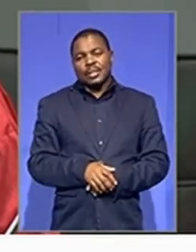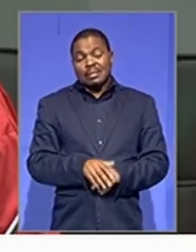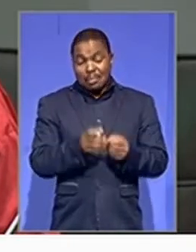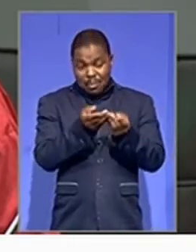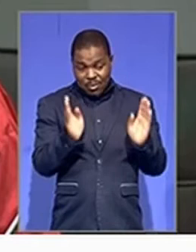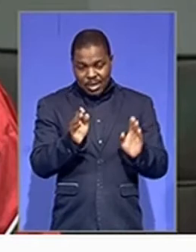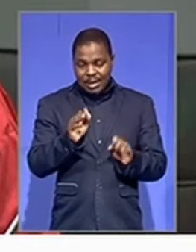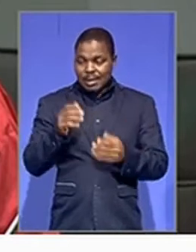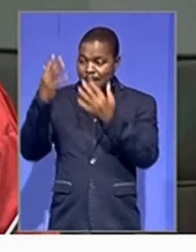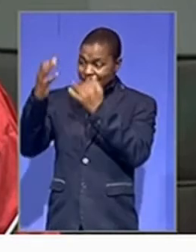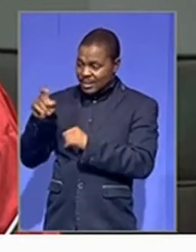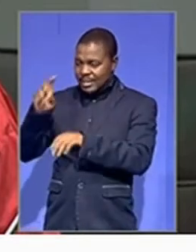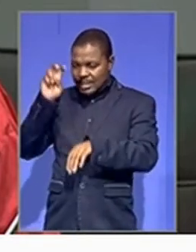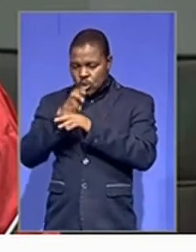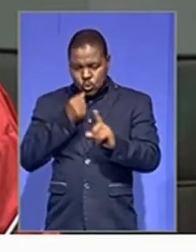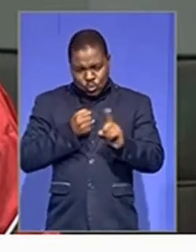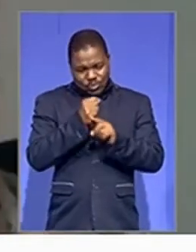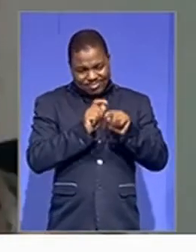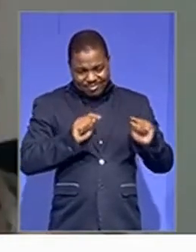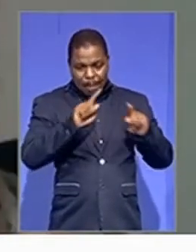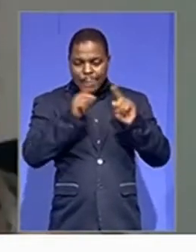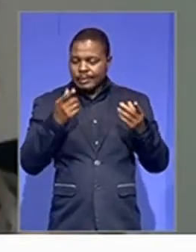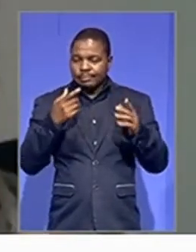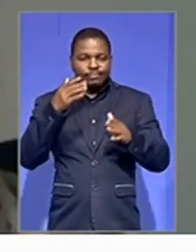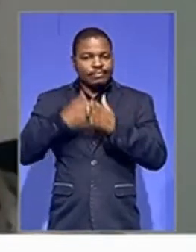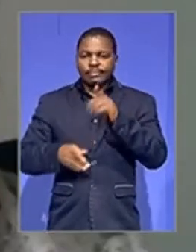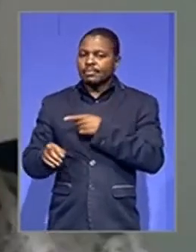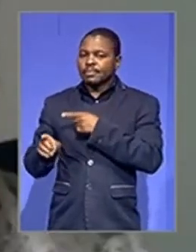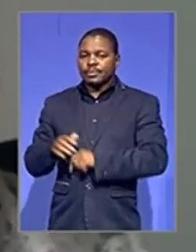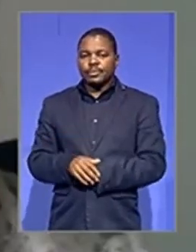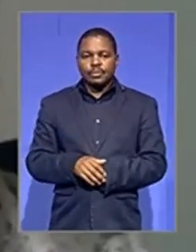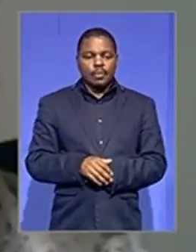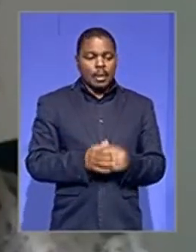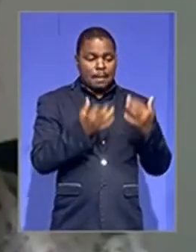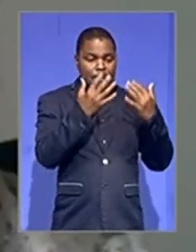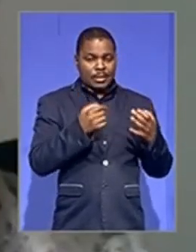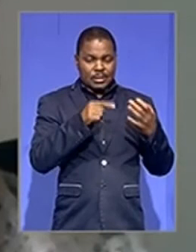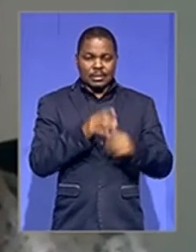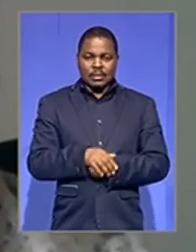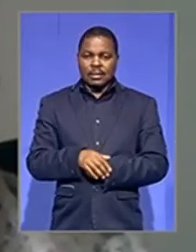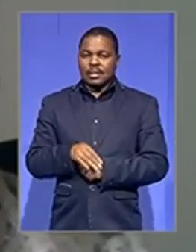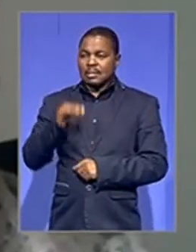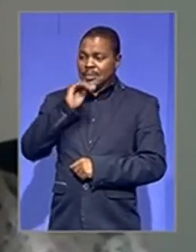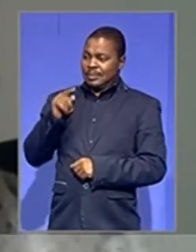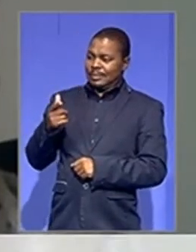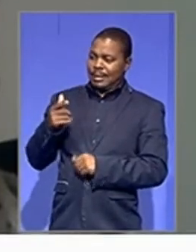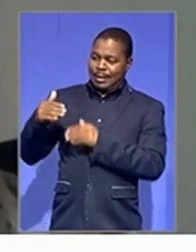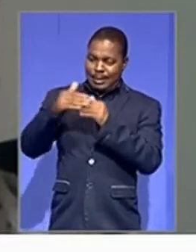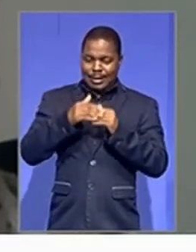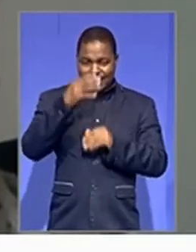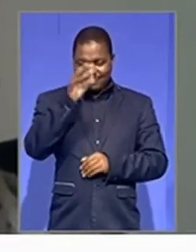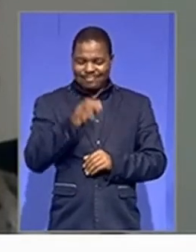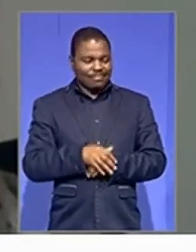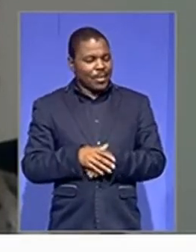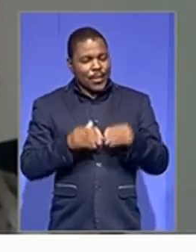which the budget needed to tackle and which it didn't tackle. This budget limits the scope for a humane, caring state by proposing